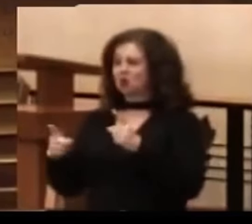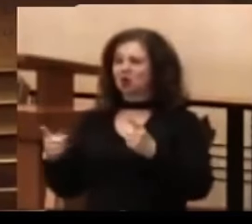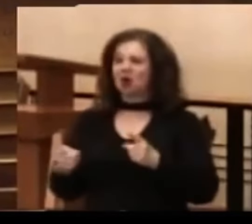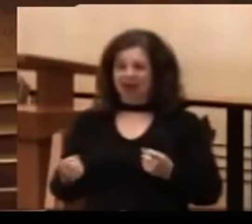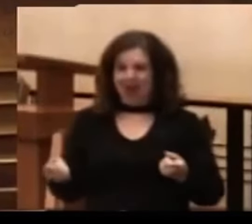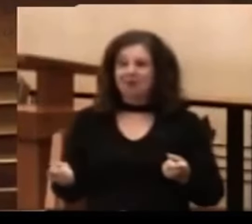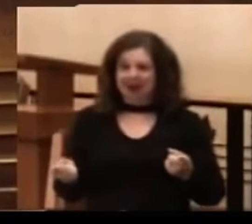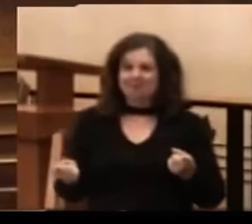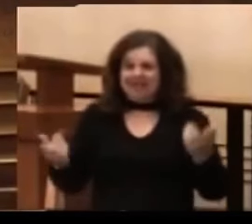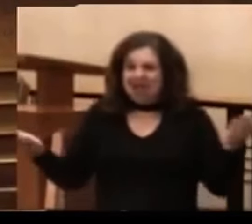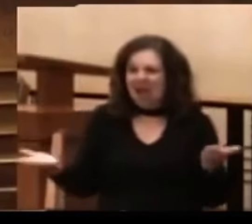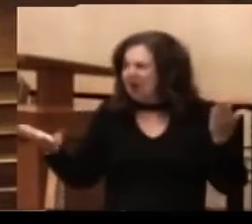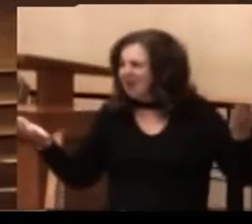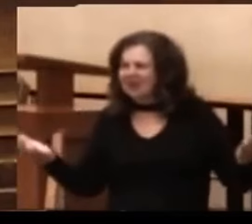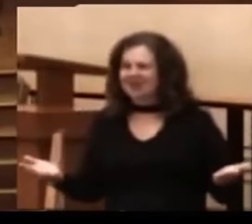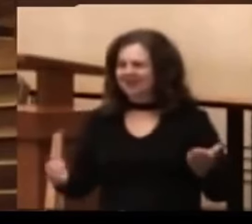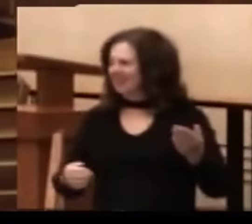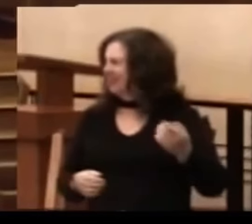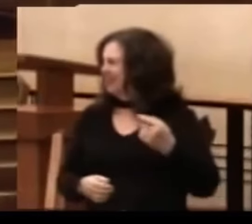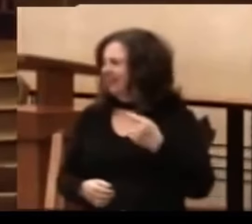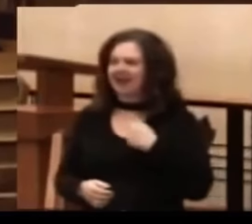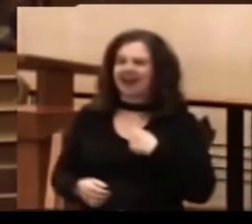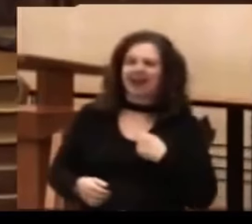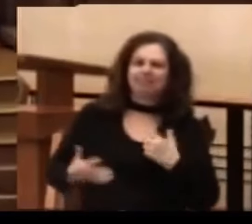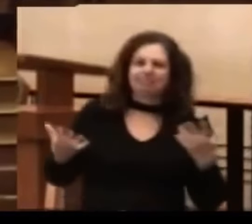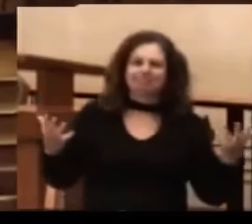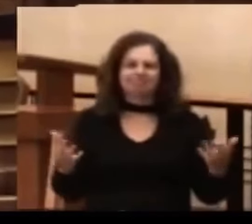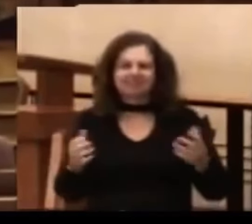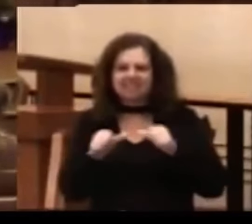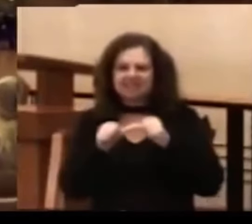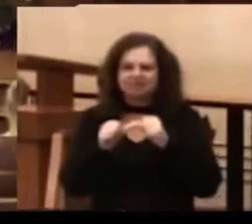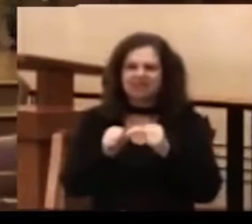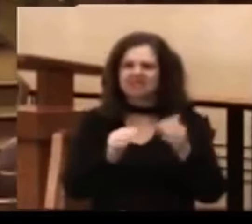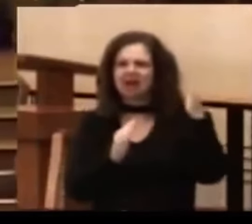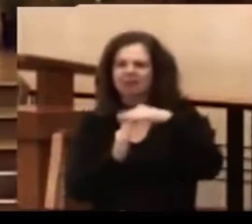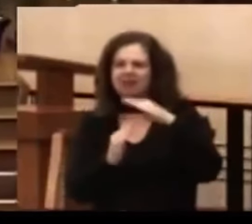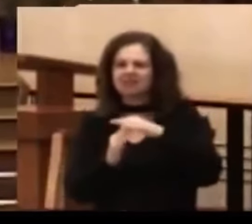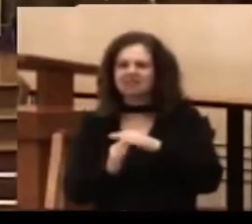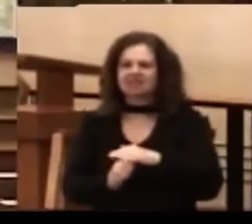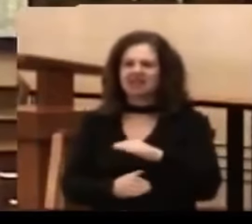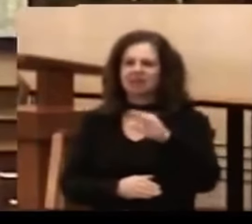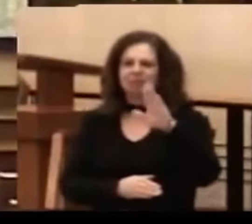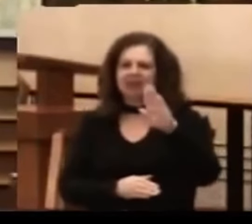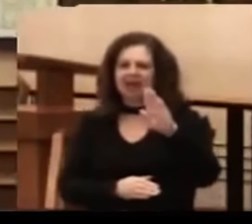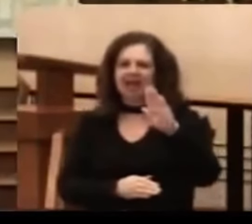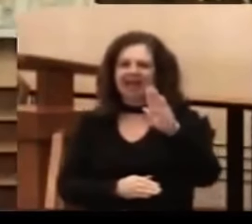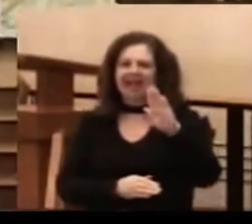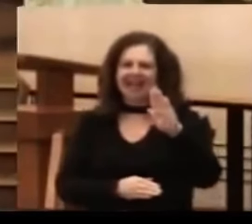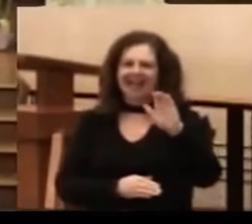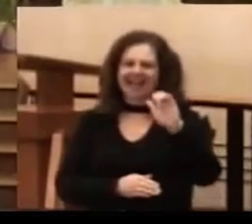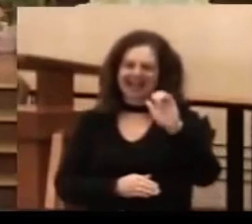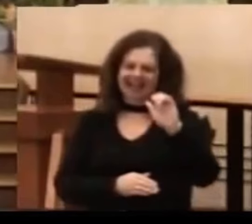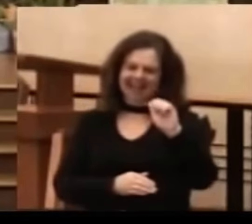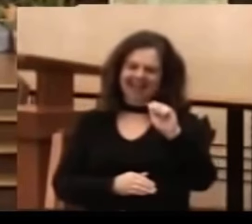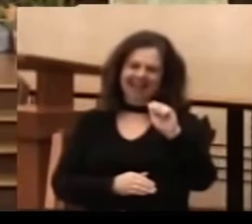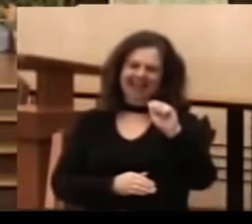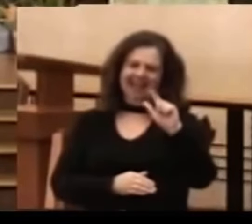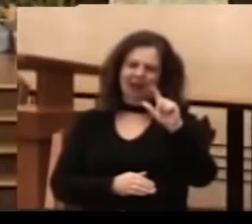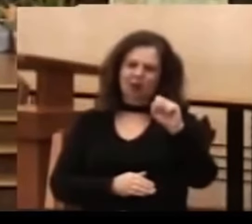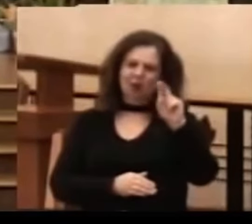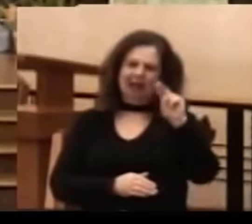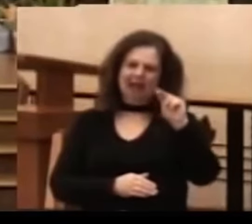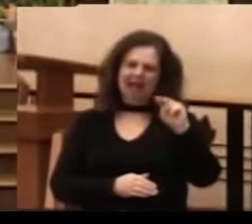Well, I'm staying on top of this coronavirus situation. Now, people seem